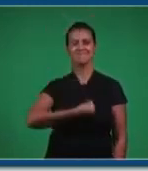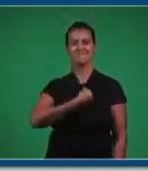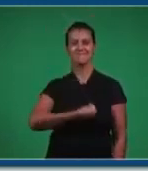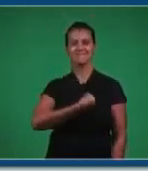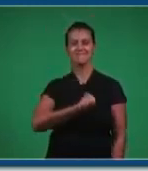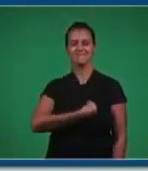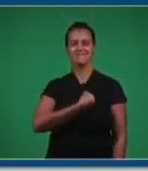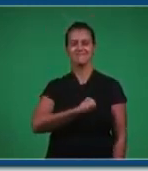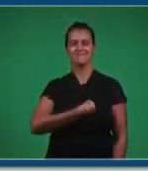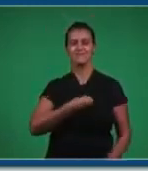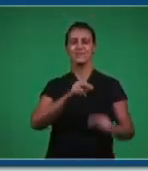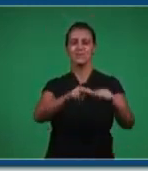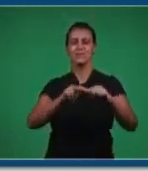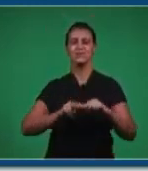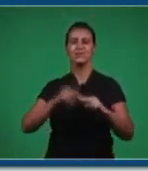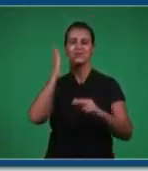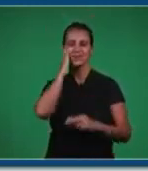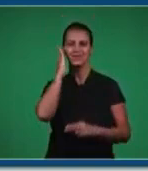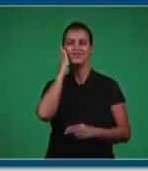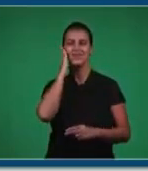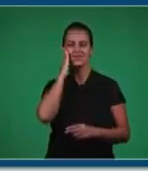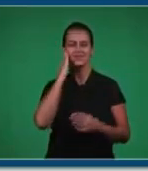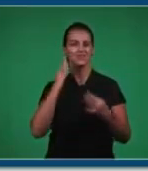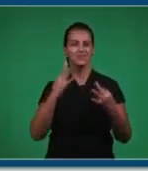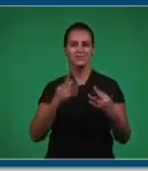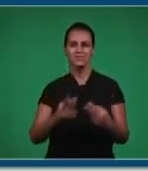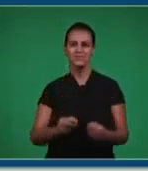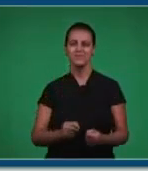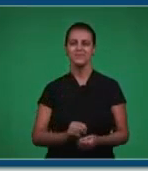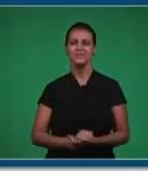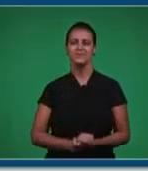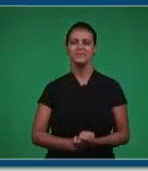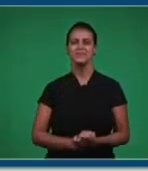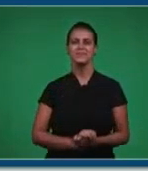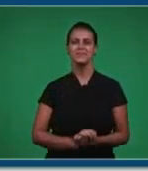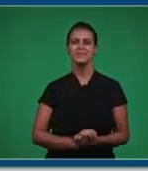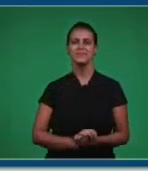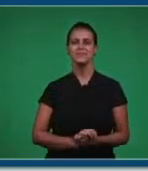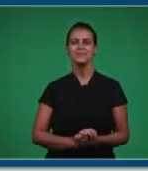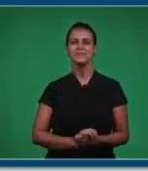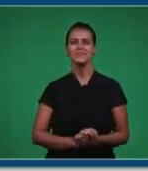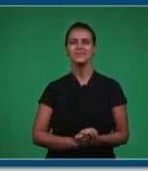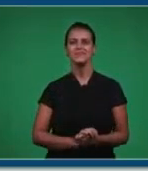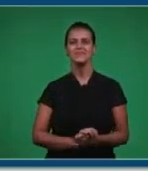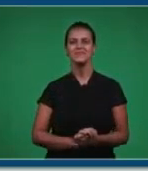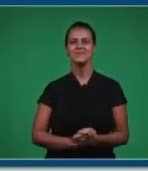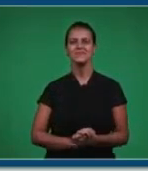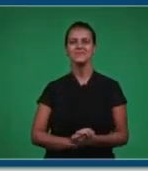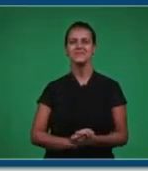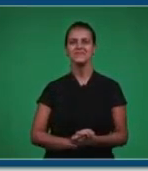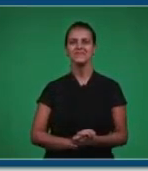all this understanding. So let's go to the next video, to the next slide.